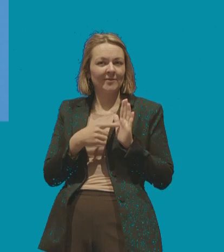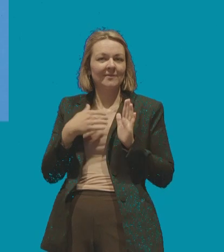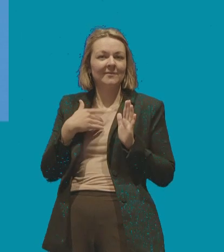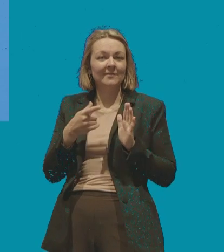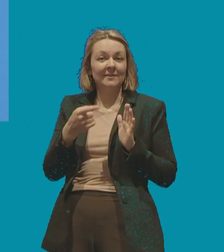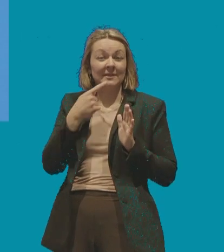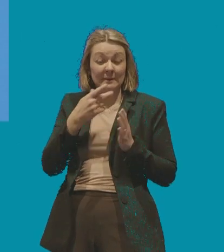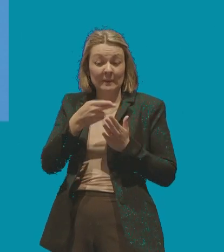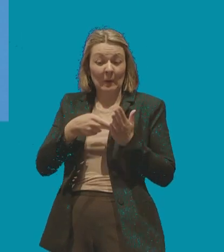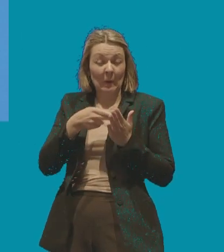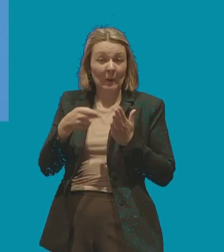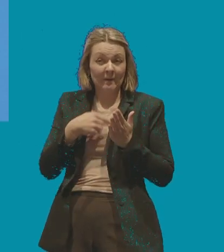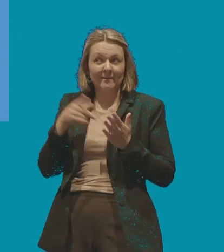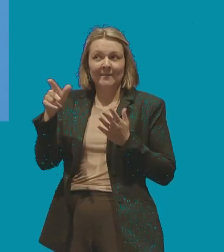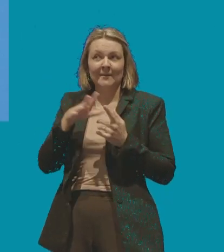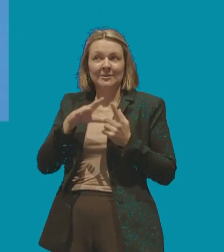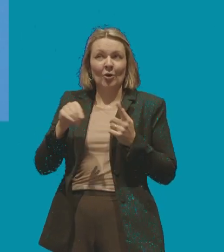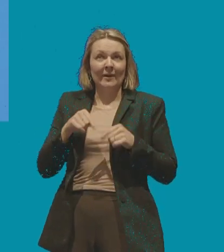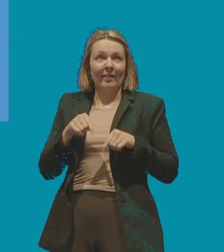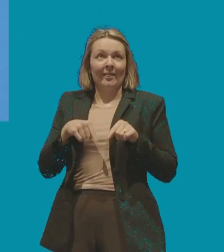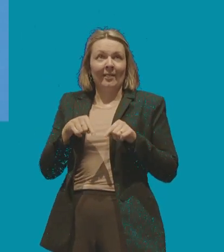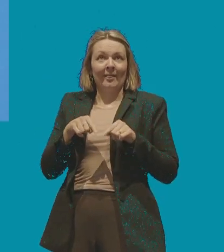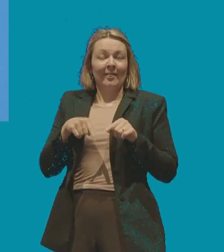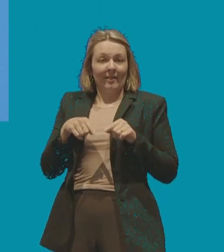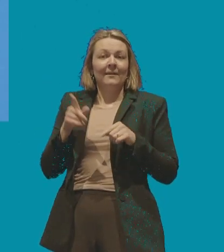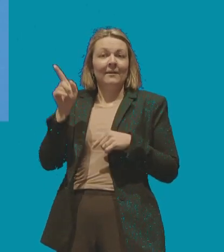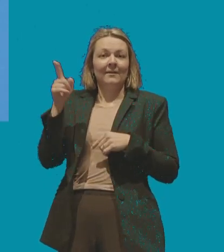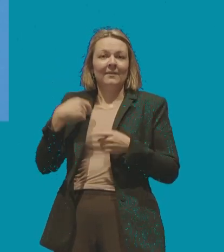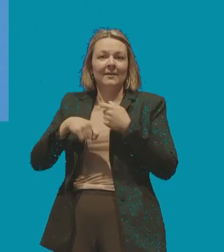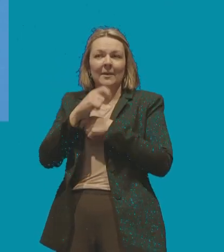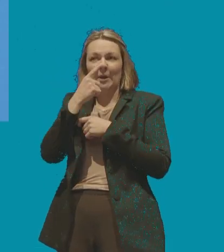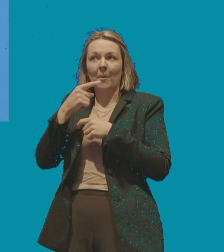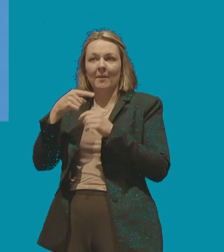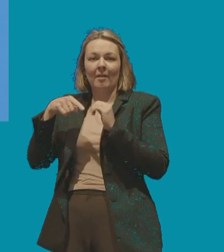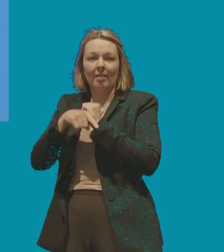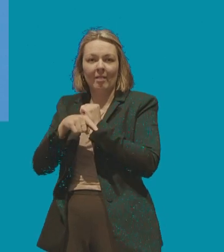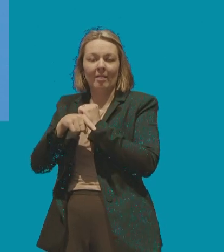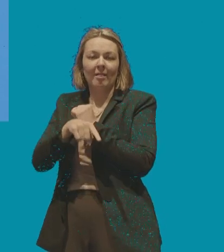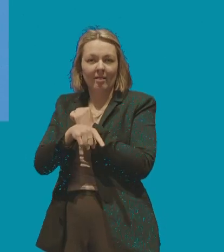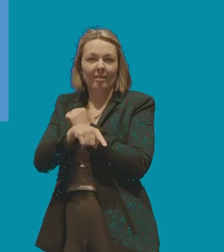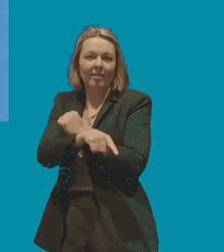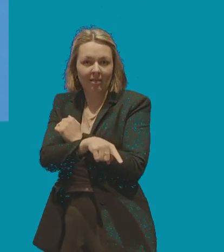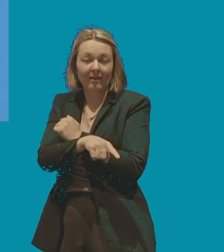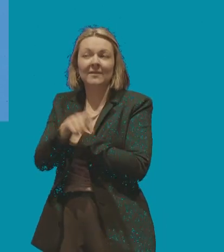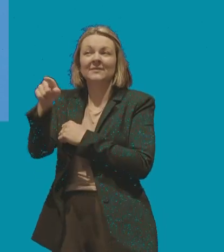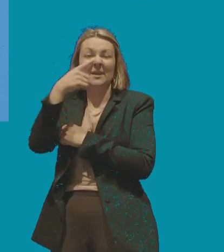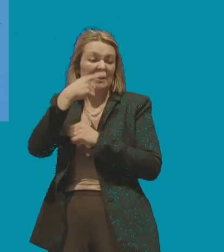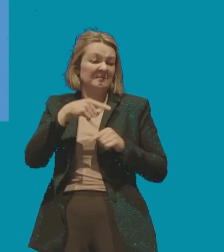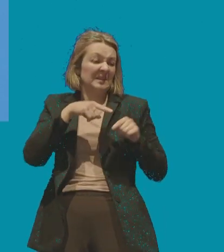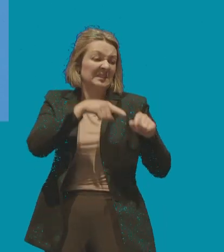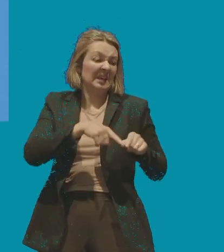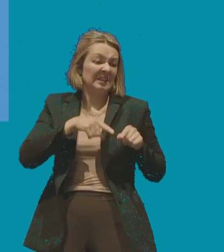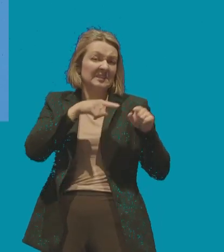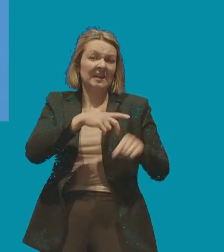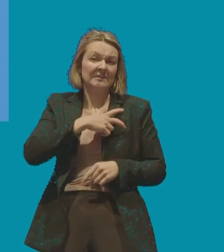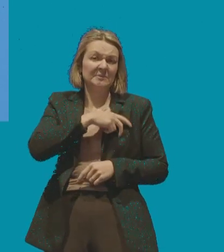polling day, the Tories are going to go further and further into the gutter. Attacking trade unions,